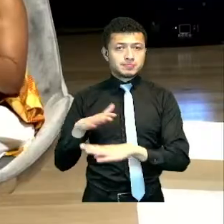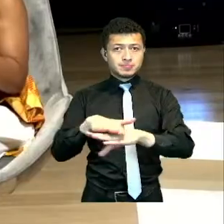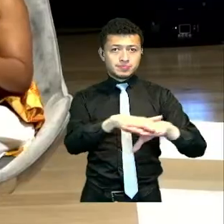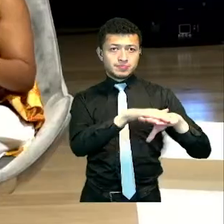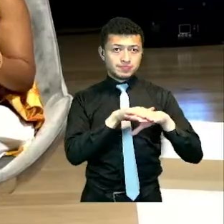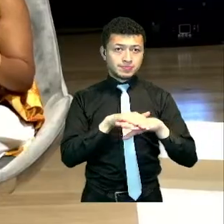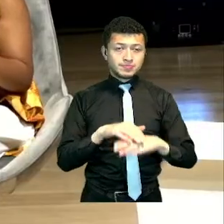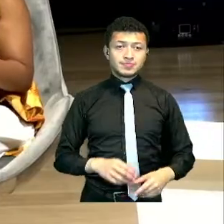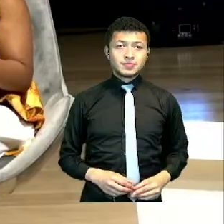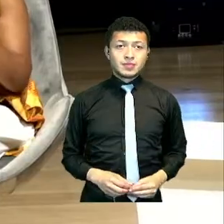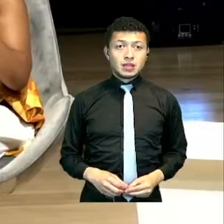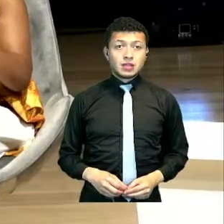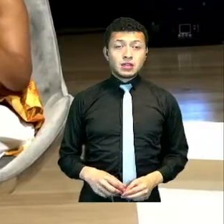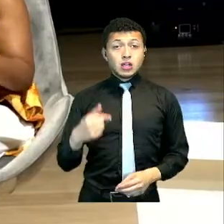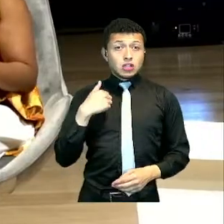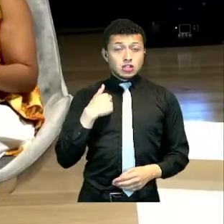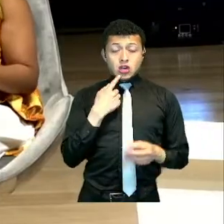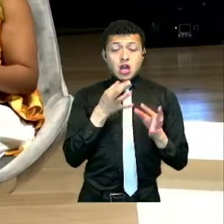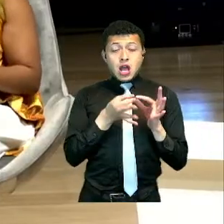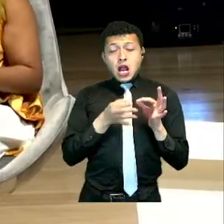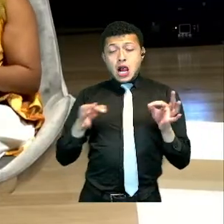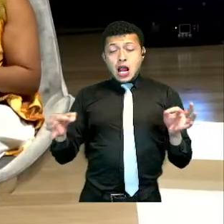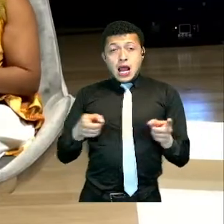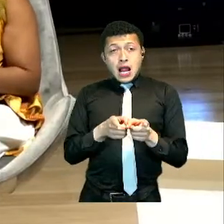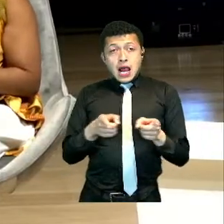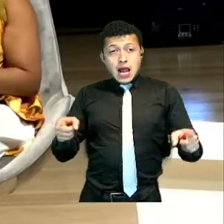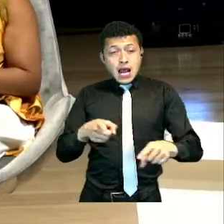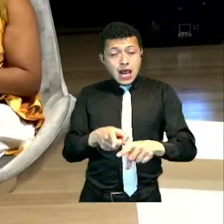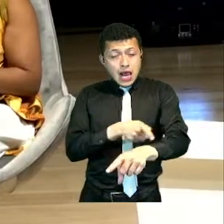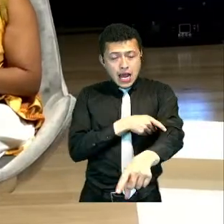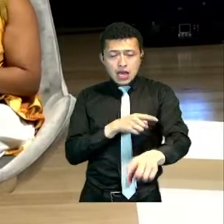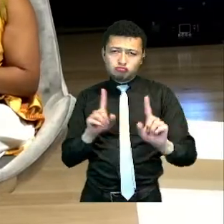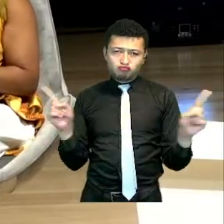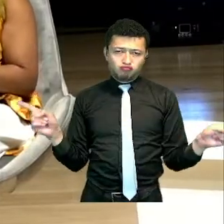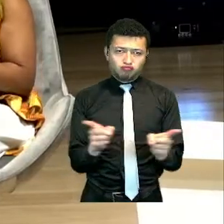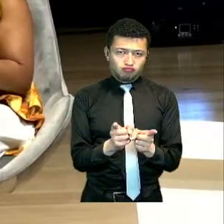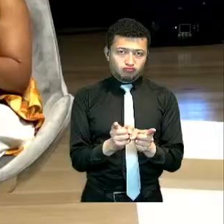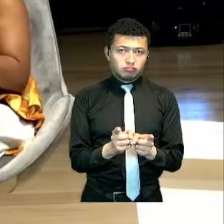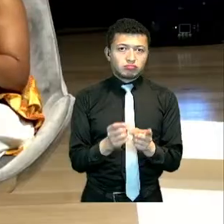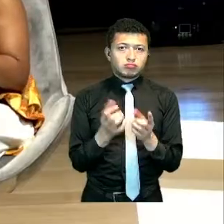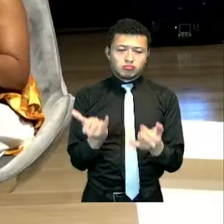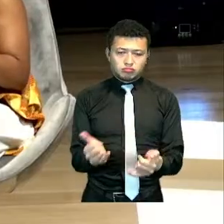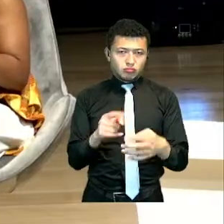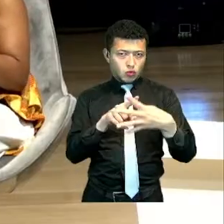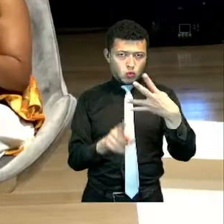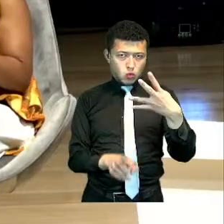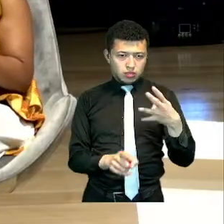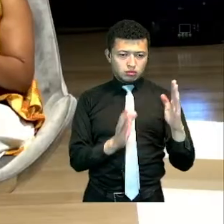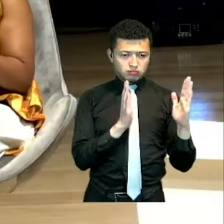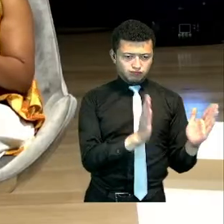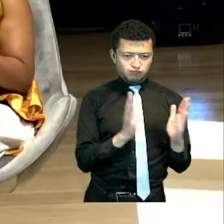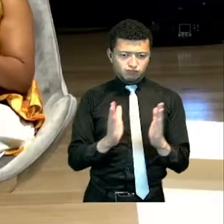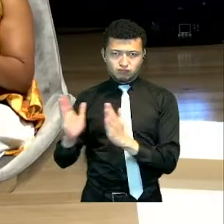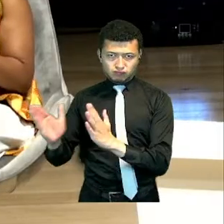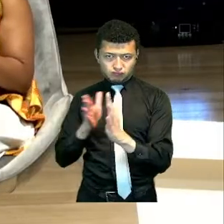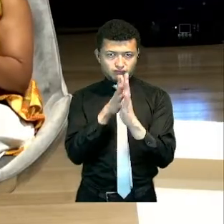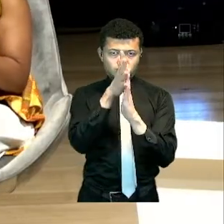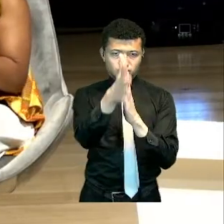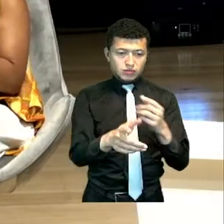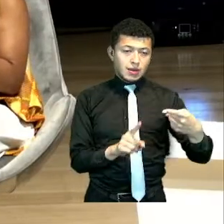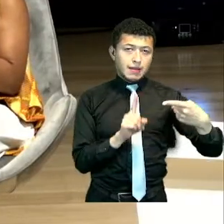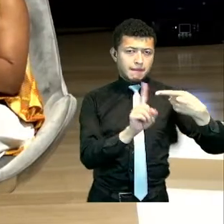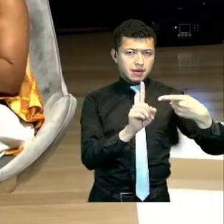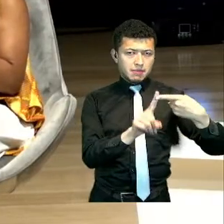requires greater responsibility with everything we say here. And I do want to keep my